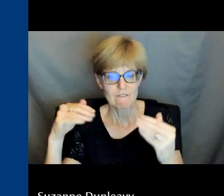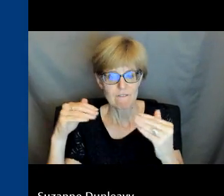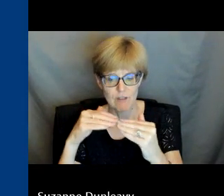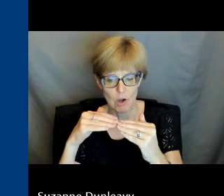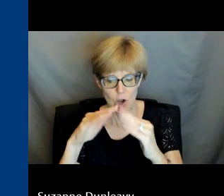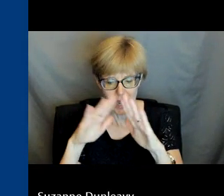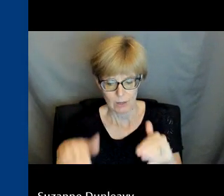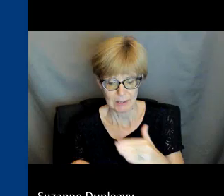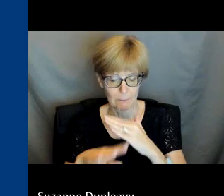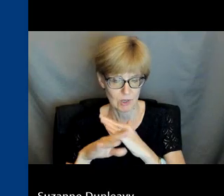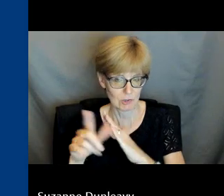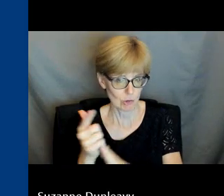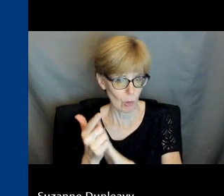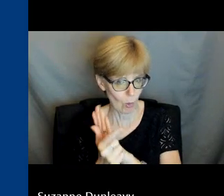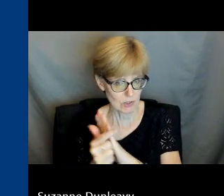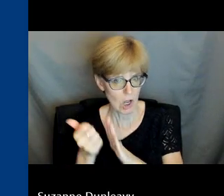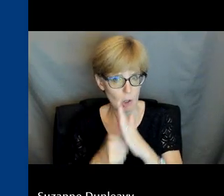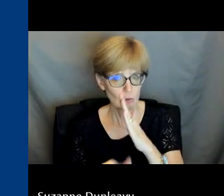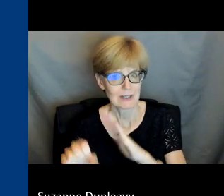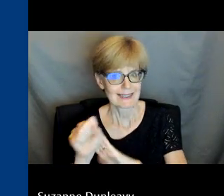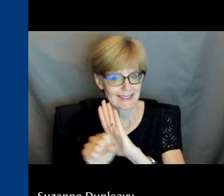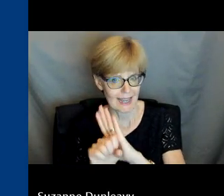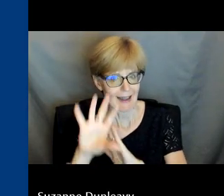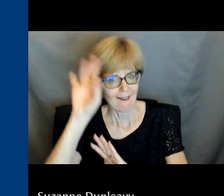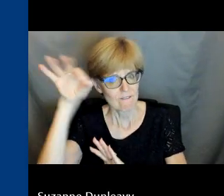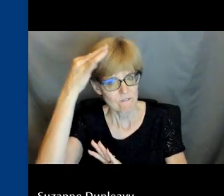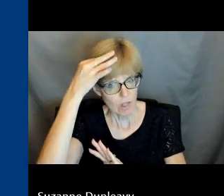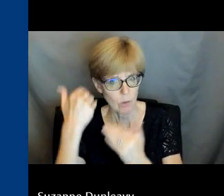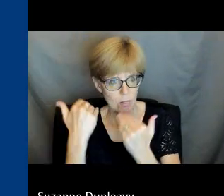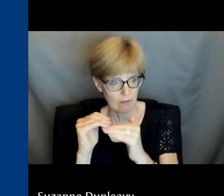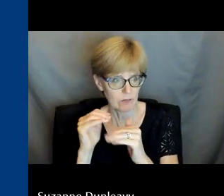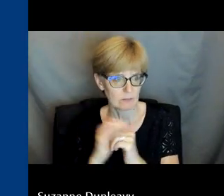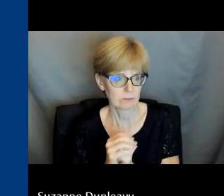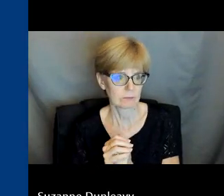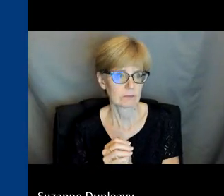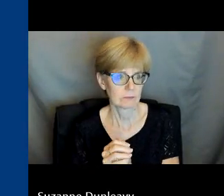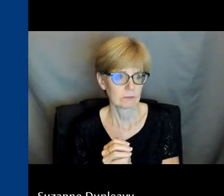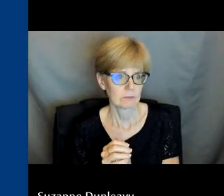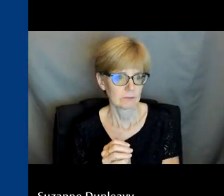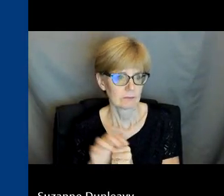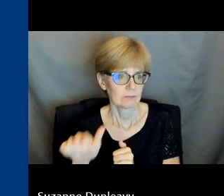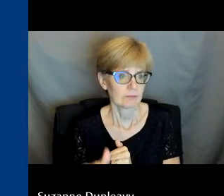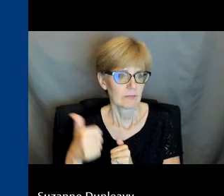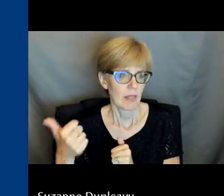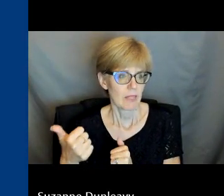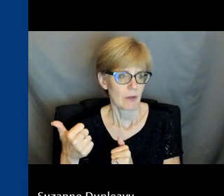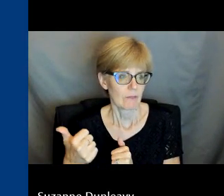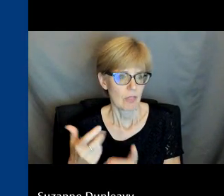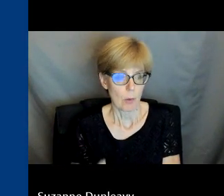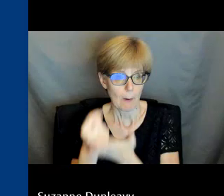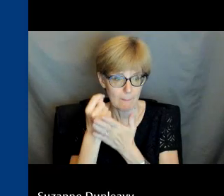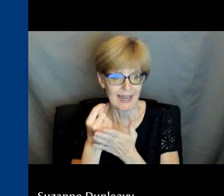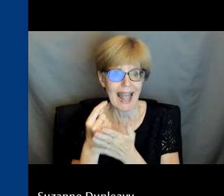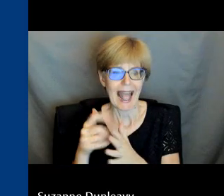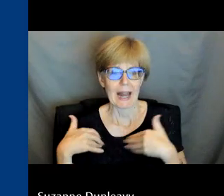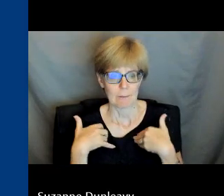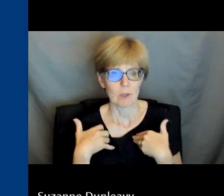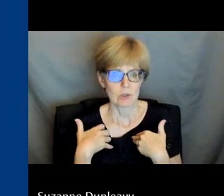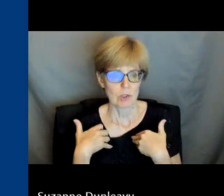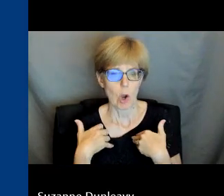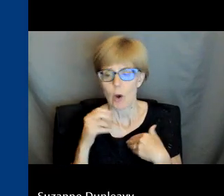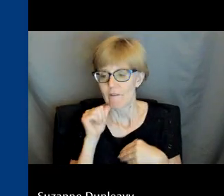level. Therapy animals are a separate type of animals, and they're for use in therapeutic settings and are not covered